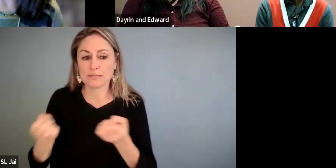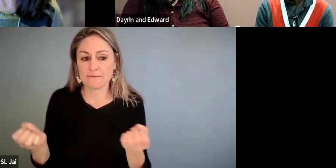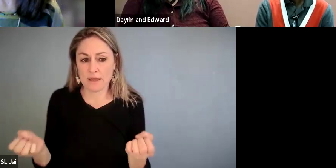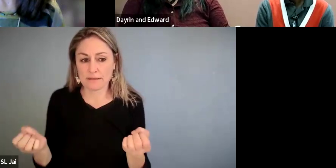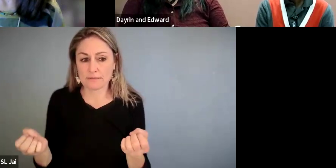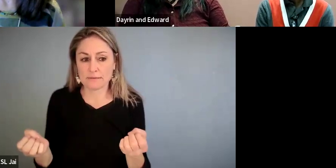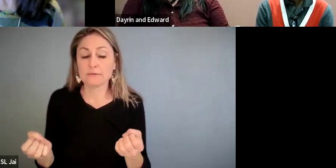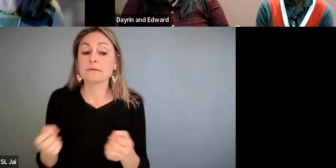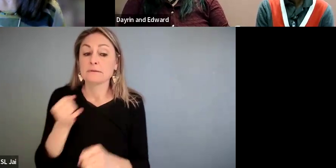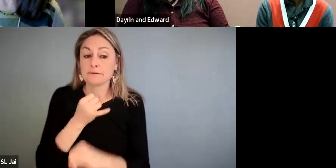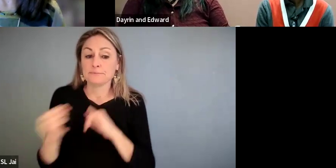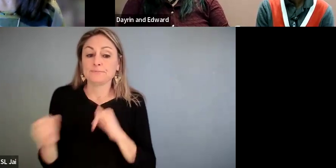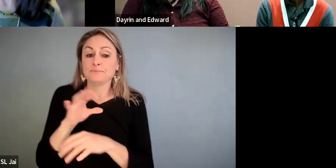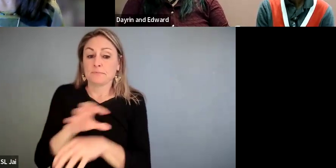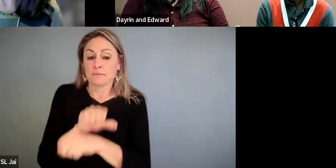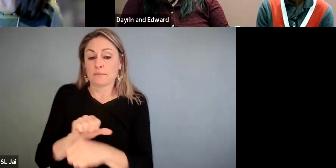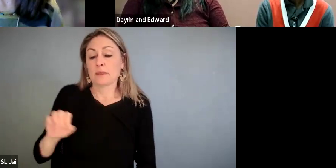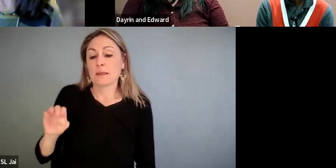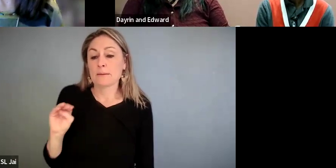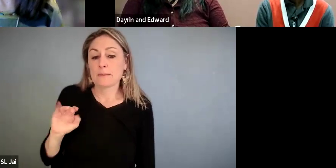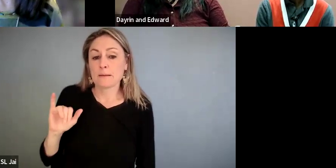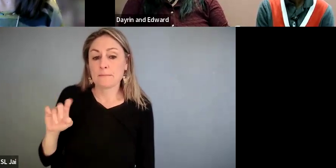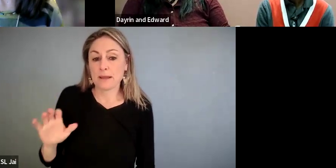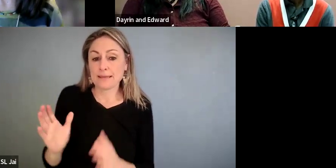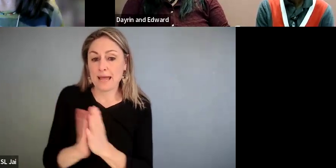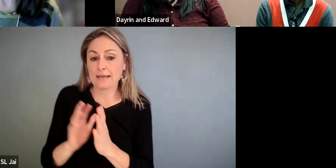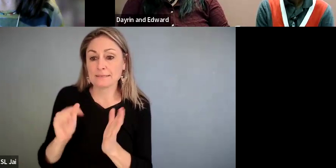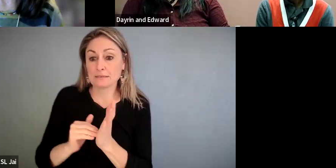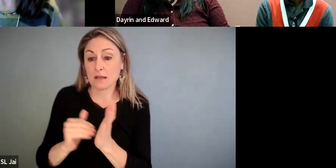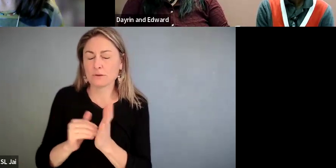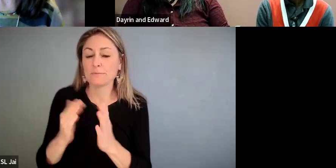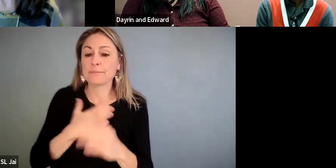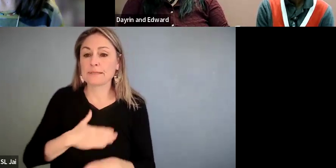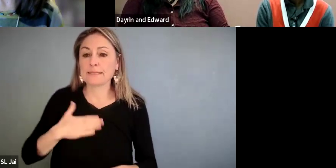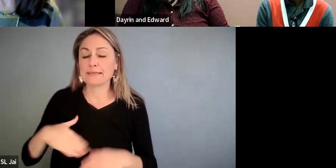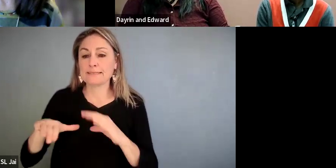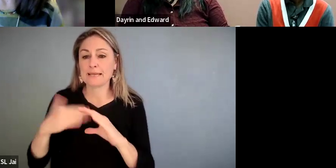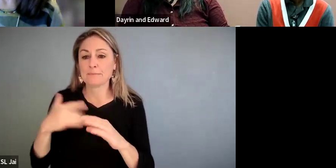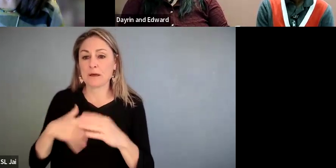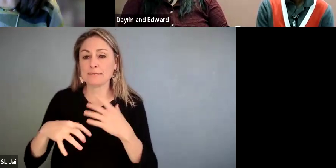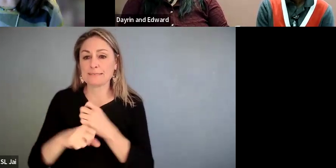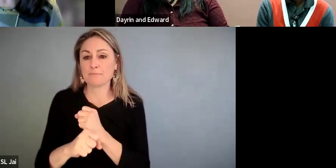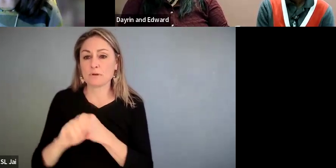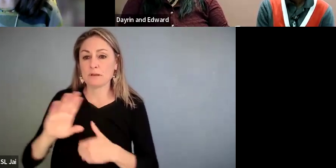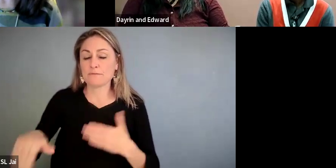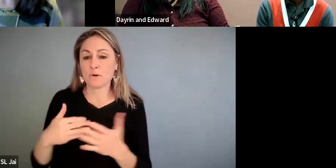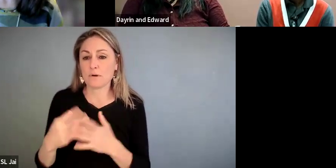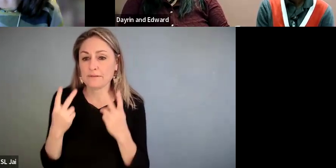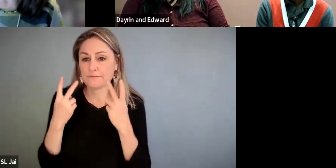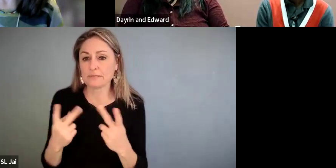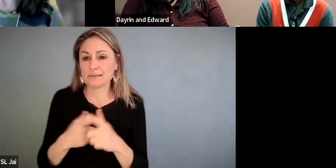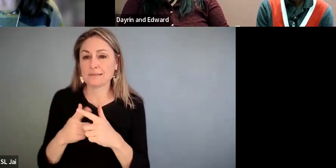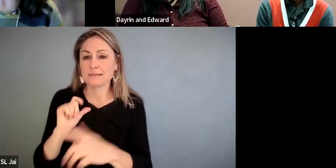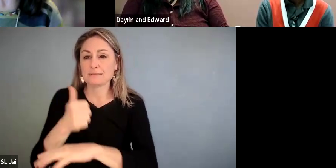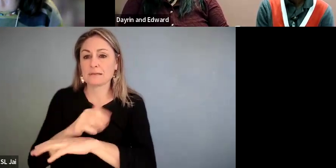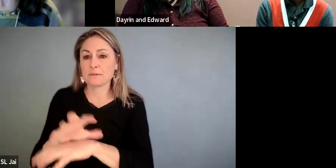of the appointment, Mike asked the doctor to email him the summary of his visit and set up the next appointment.